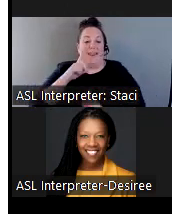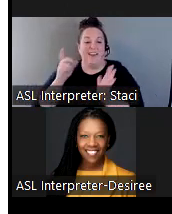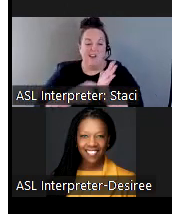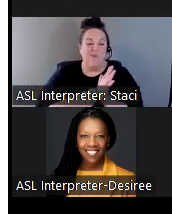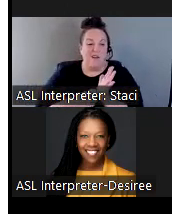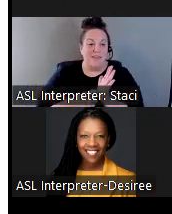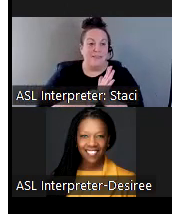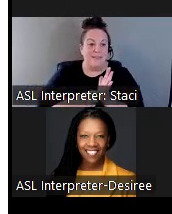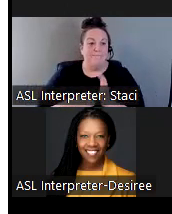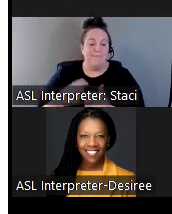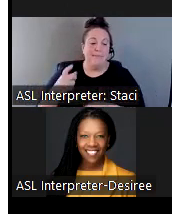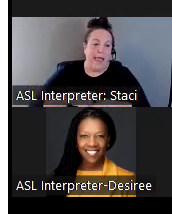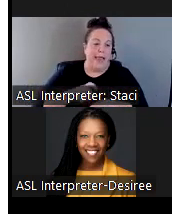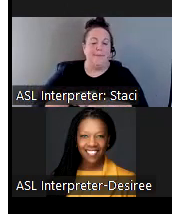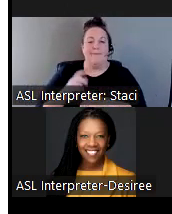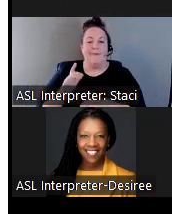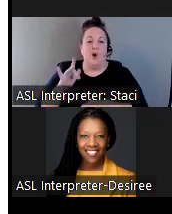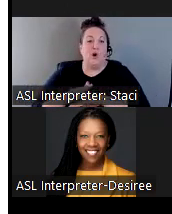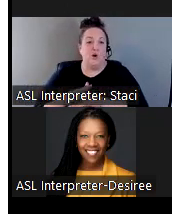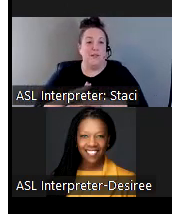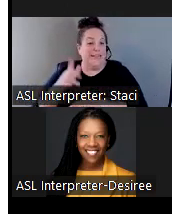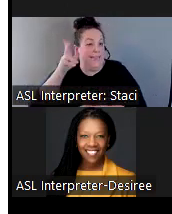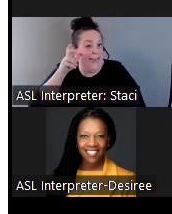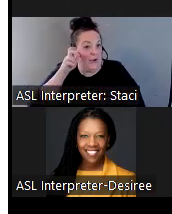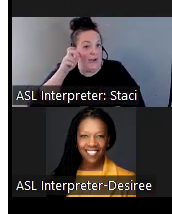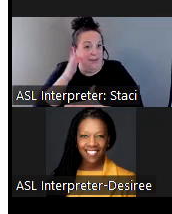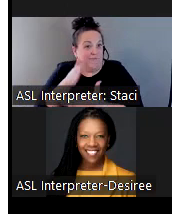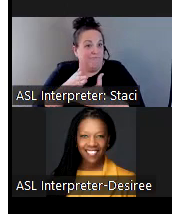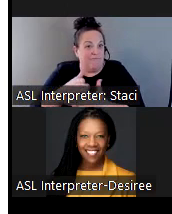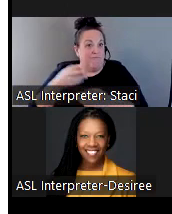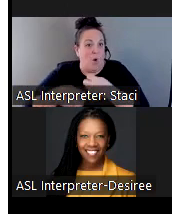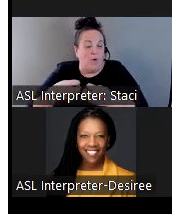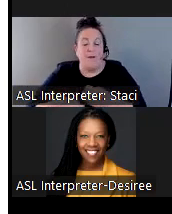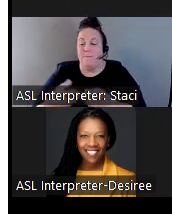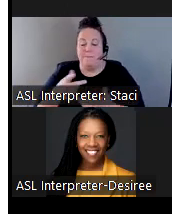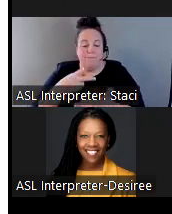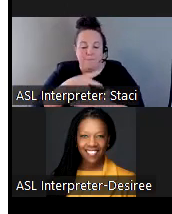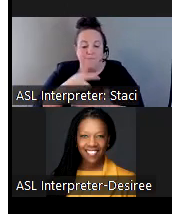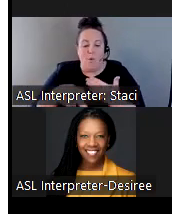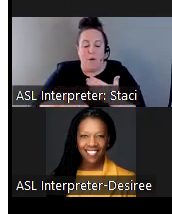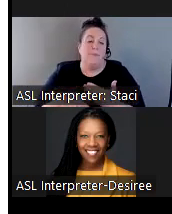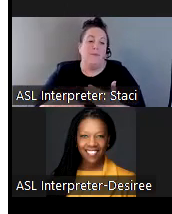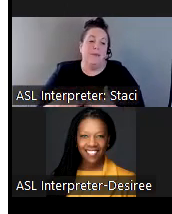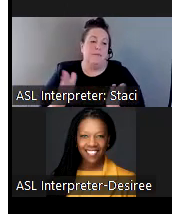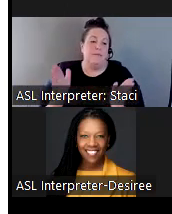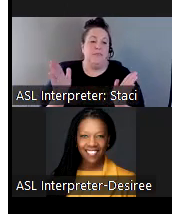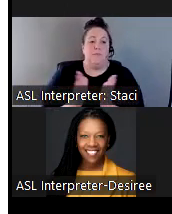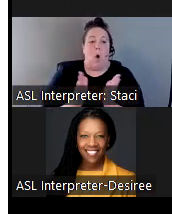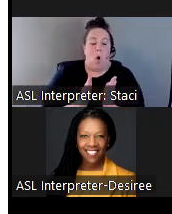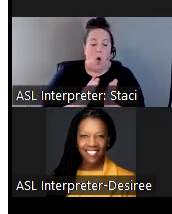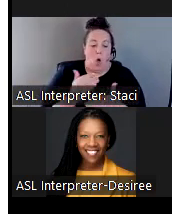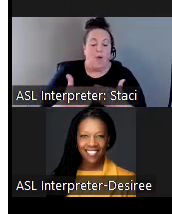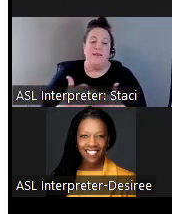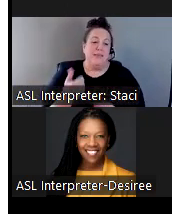over time with the early hearing detection and intervention program is that small steps of change make huge